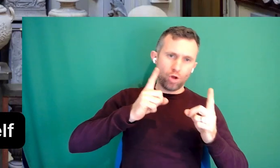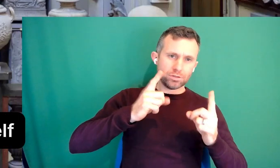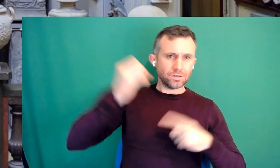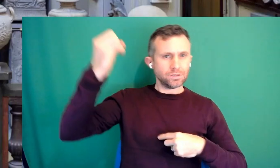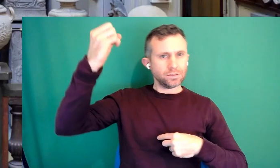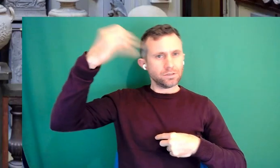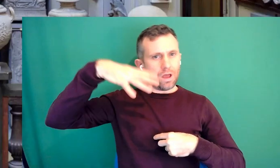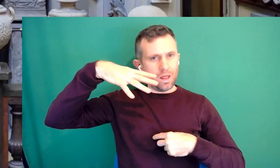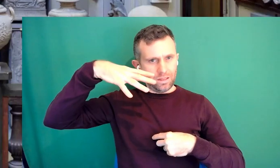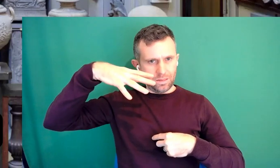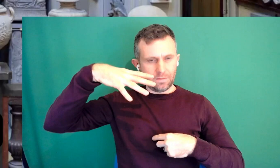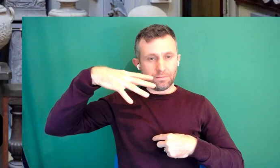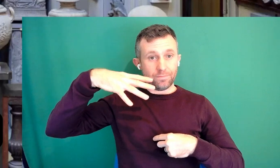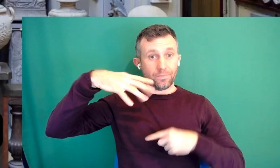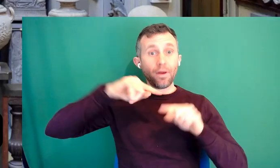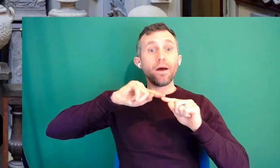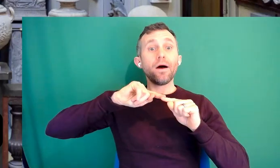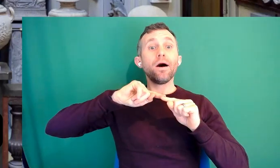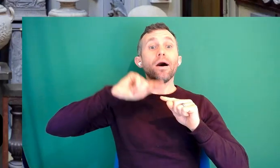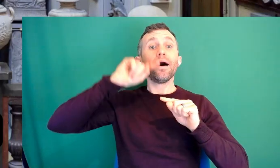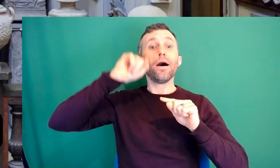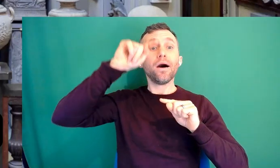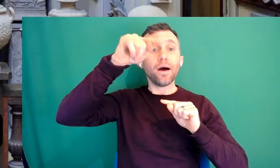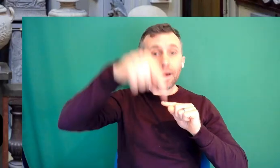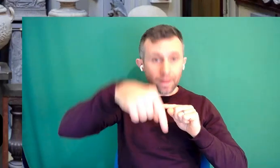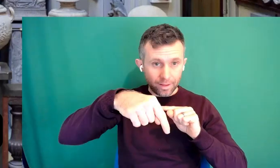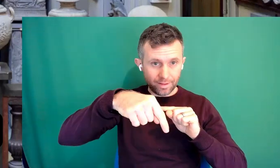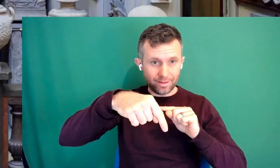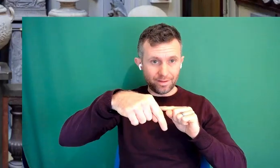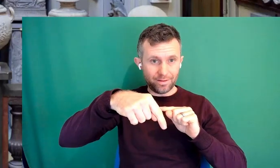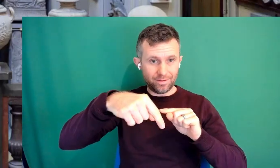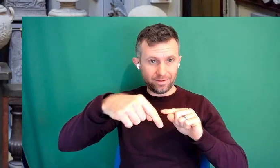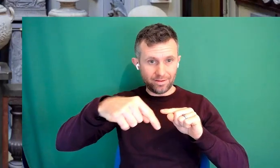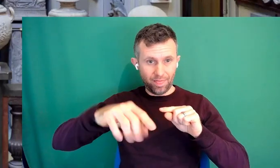himself. Soane, of course, very pleased by that comparison.